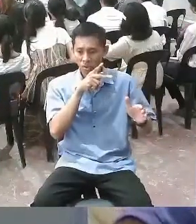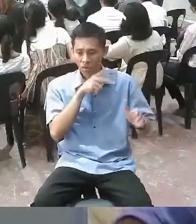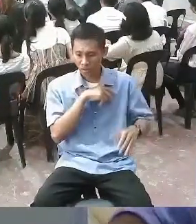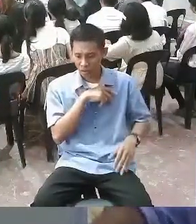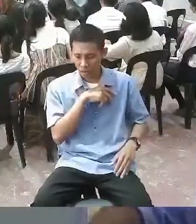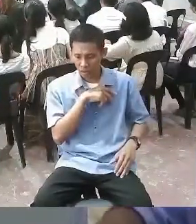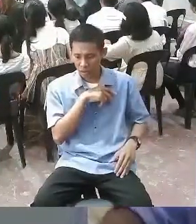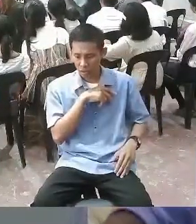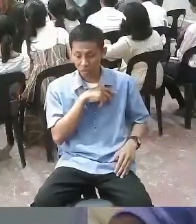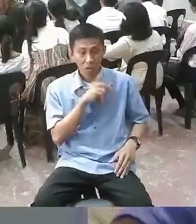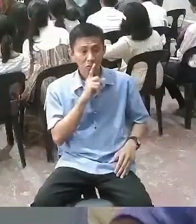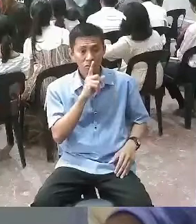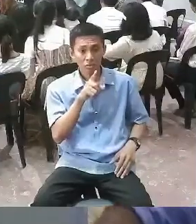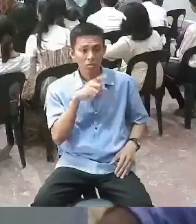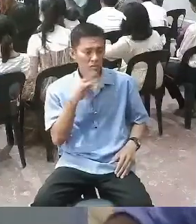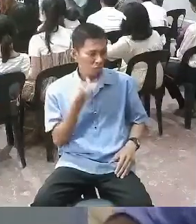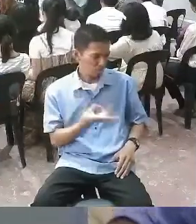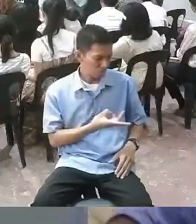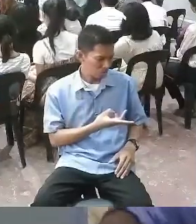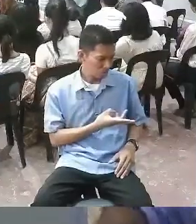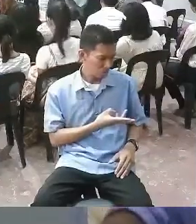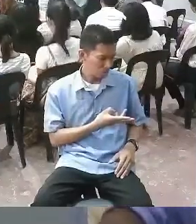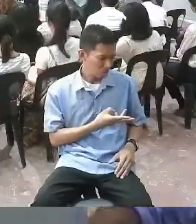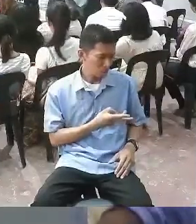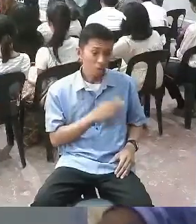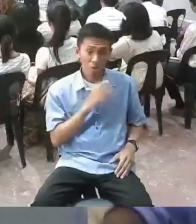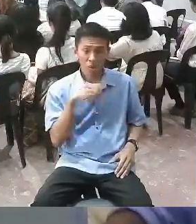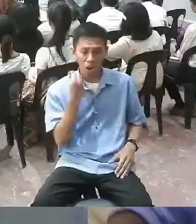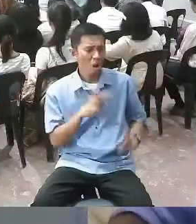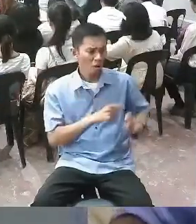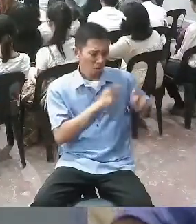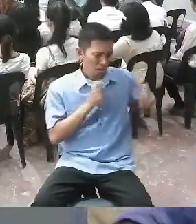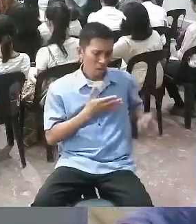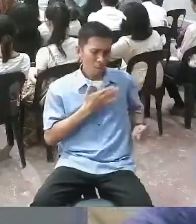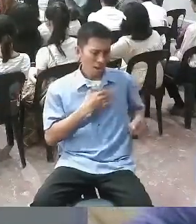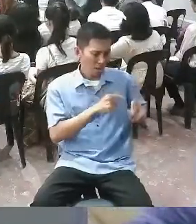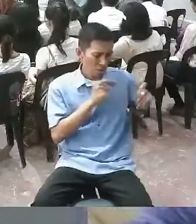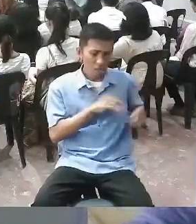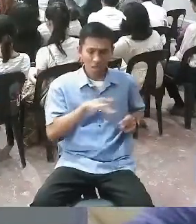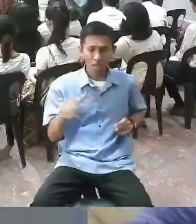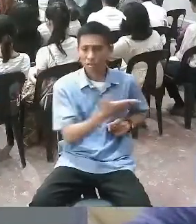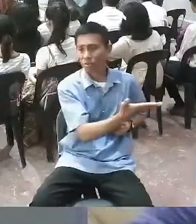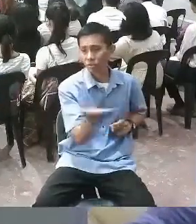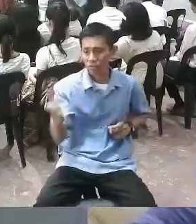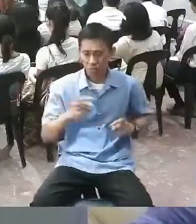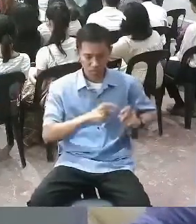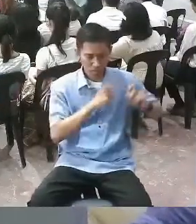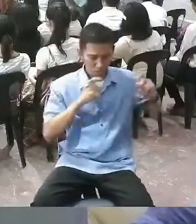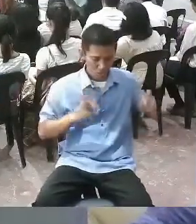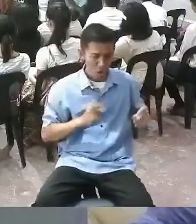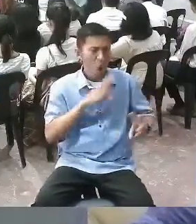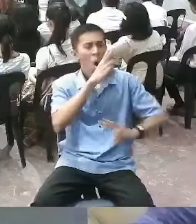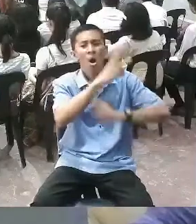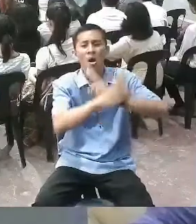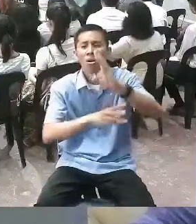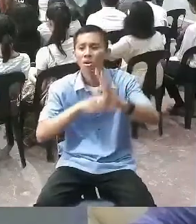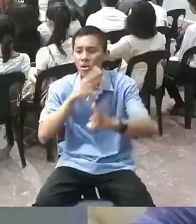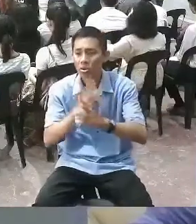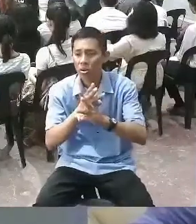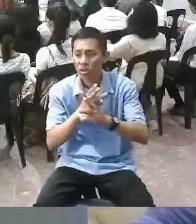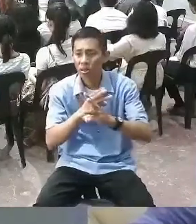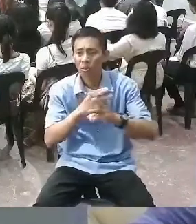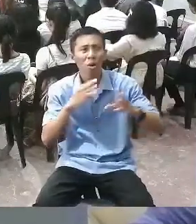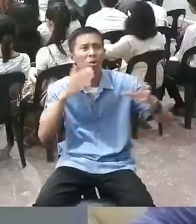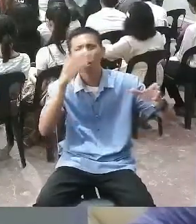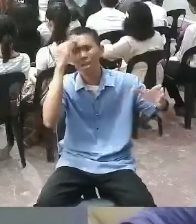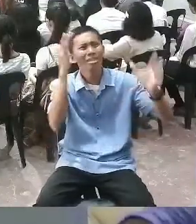of God. It was our sin, my sin, your sin, the sin of the world that put